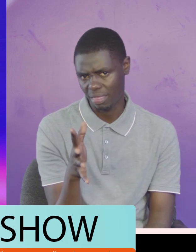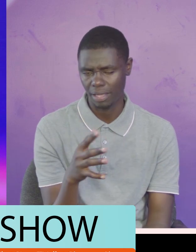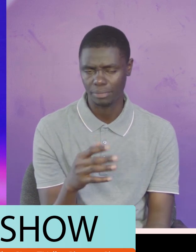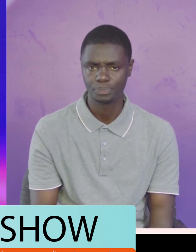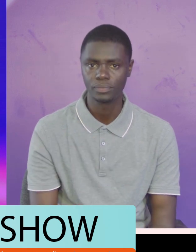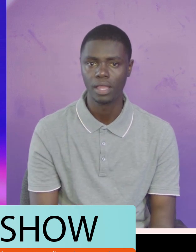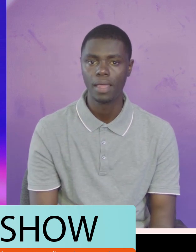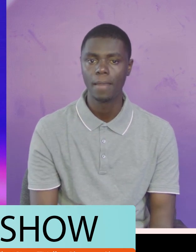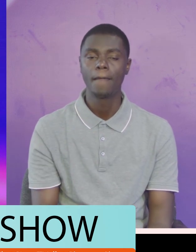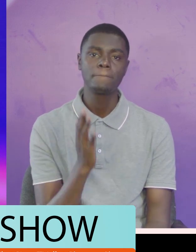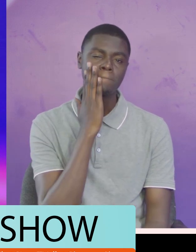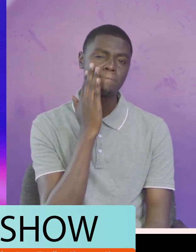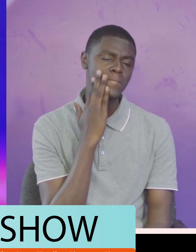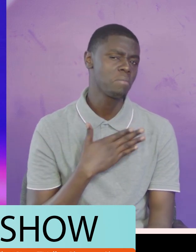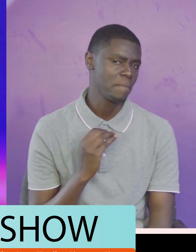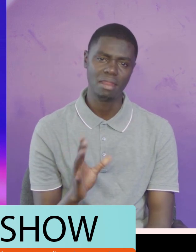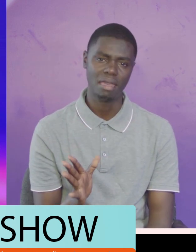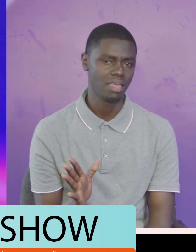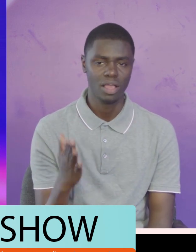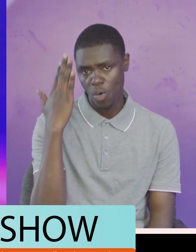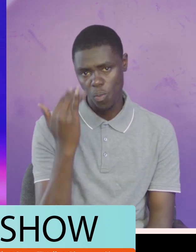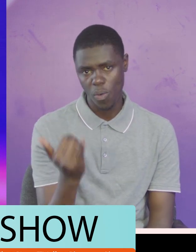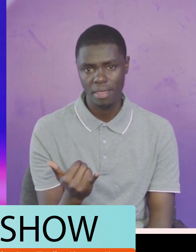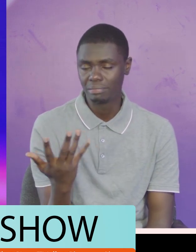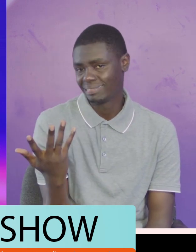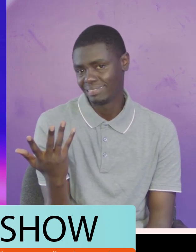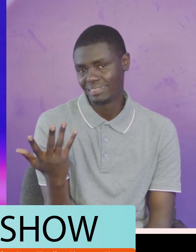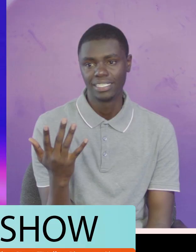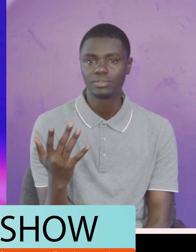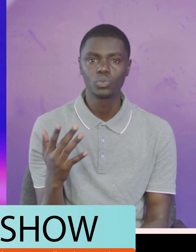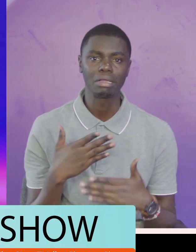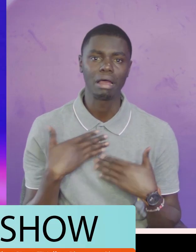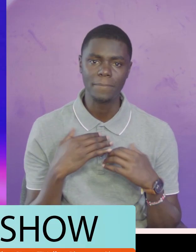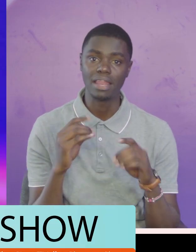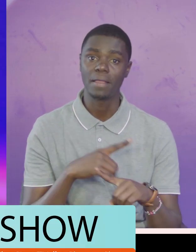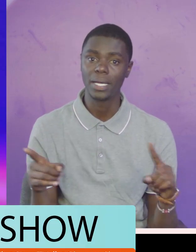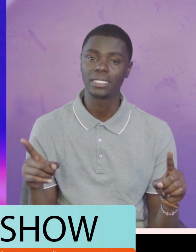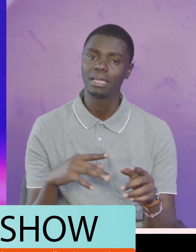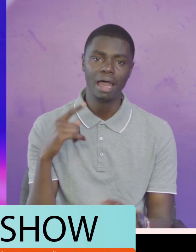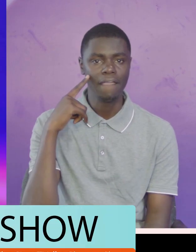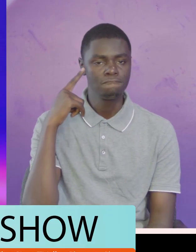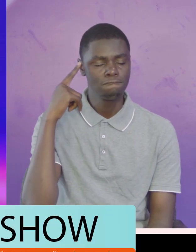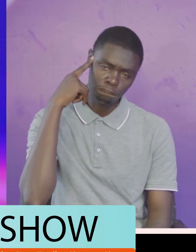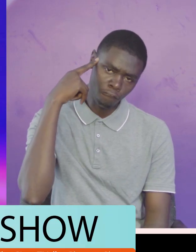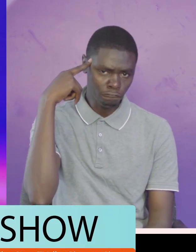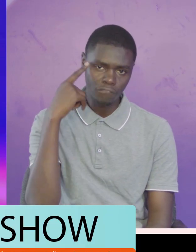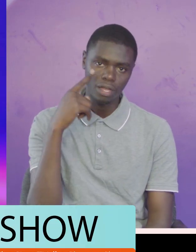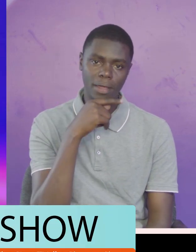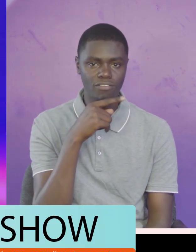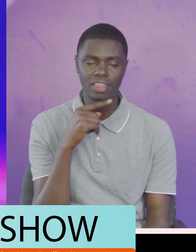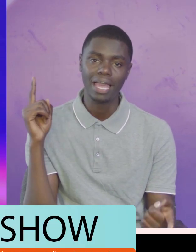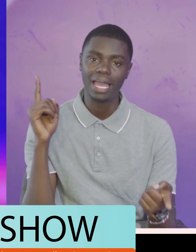think I was 7 yet. And my mom wasn't happy about it because, I mean, she was not happy, but I think I pestered my dad